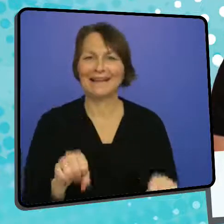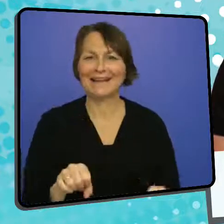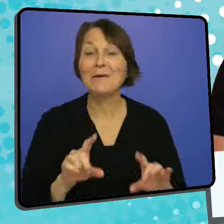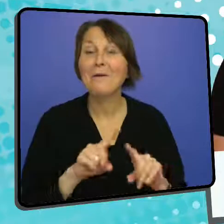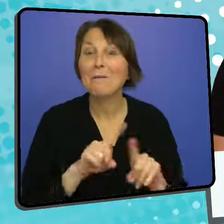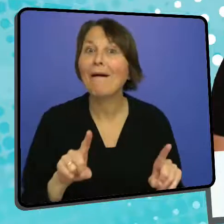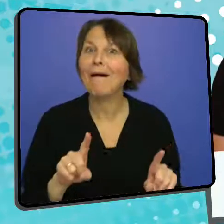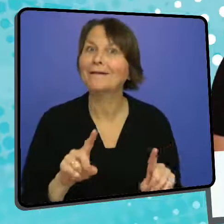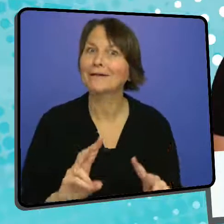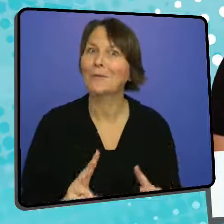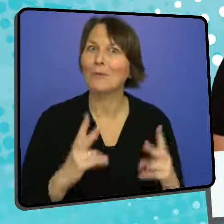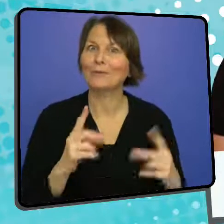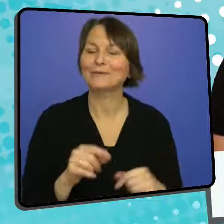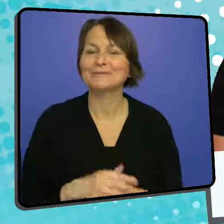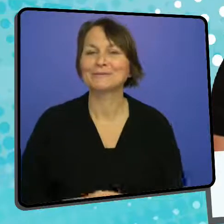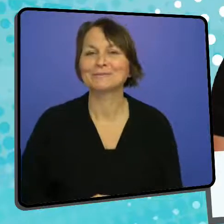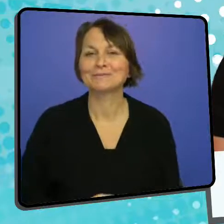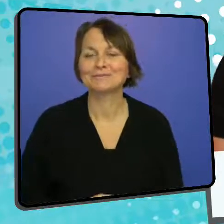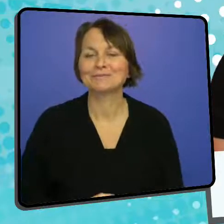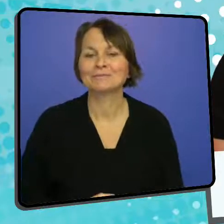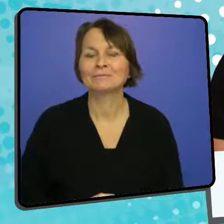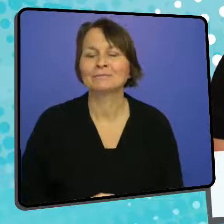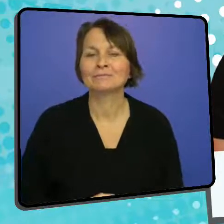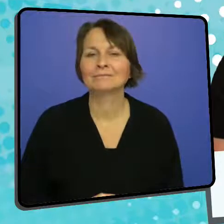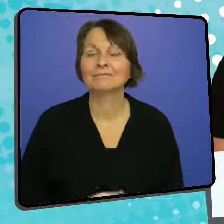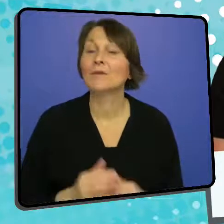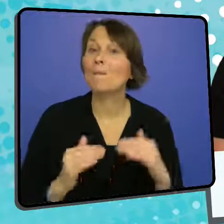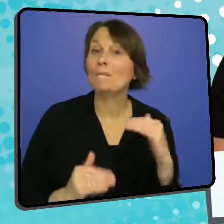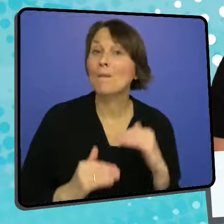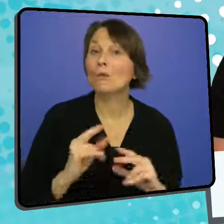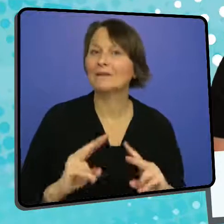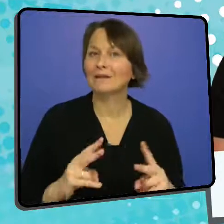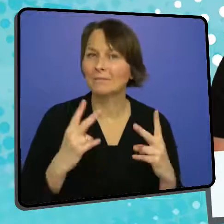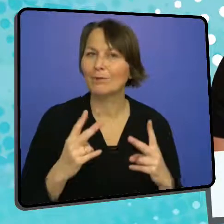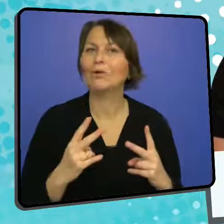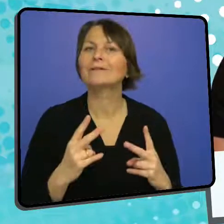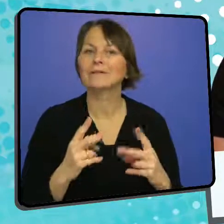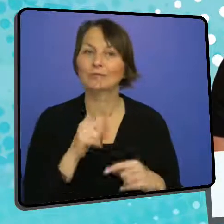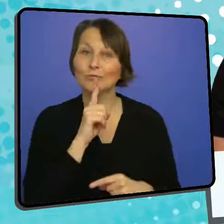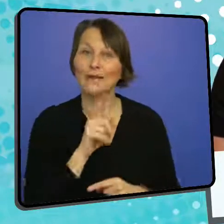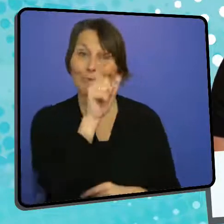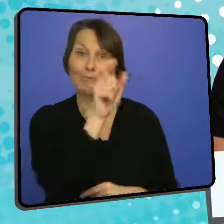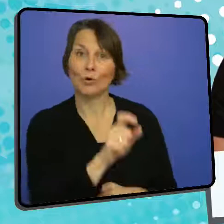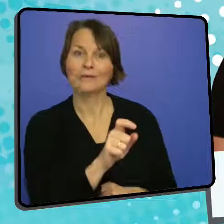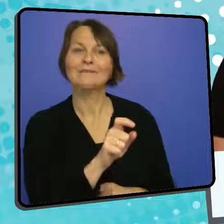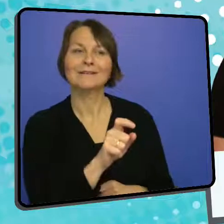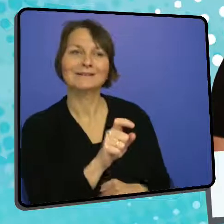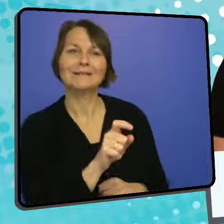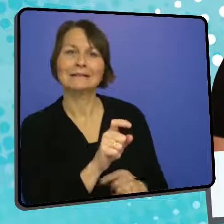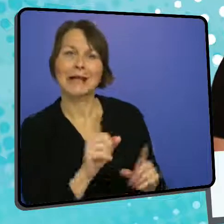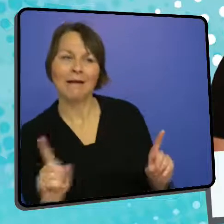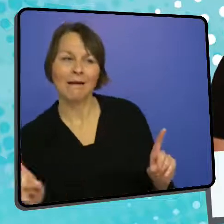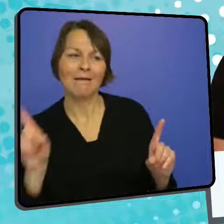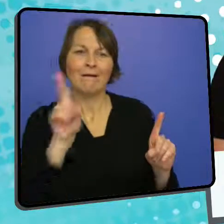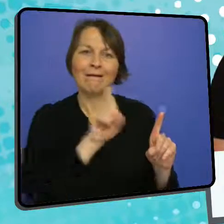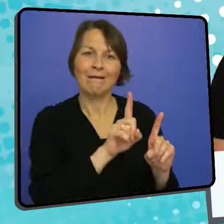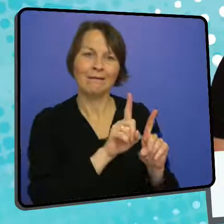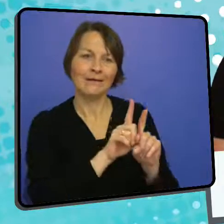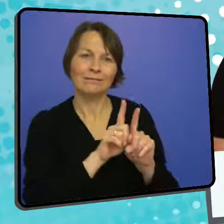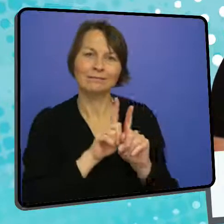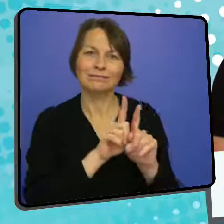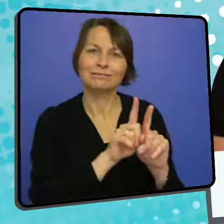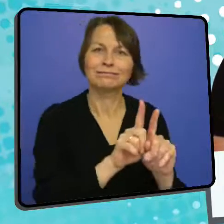important parts, because it's the taking people through the journey of like getting to confidently